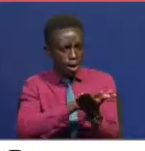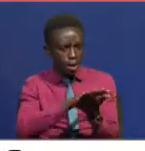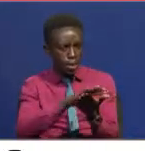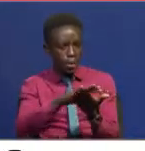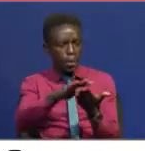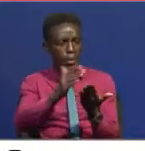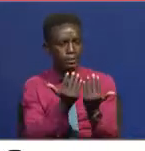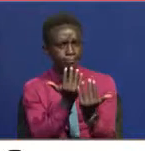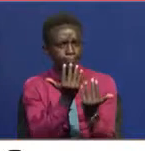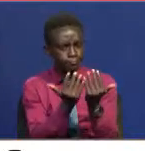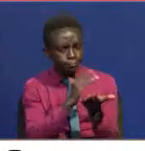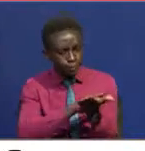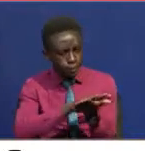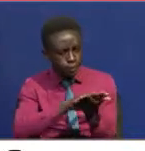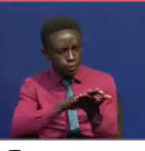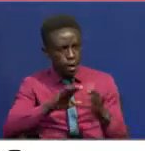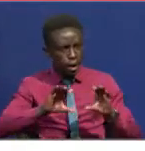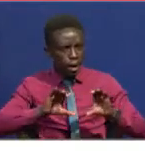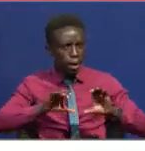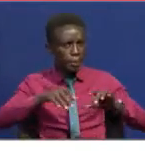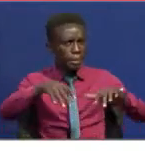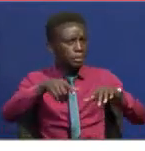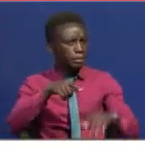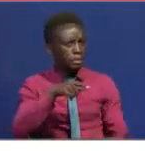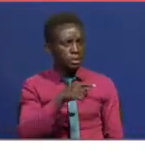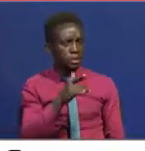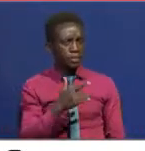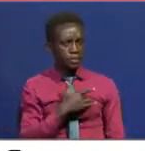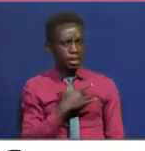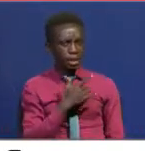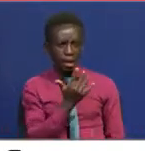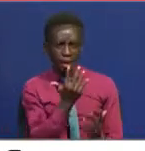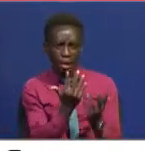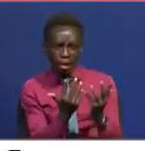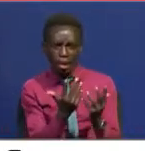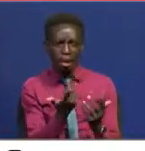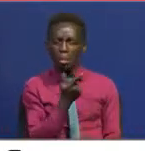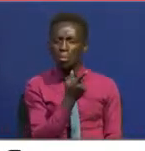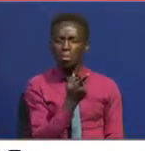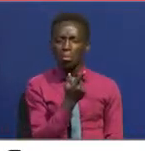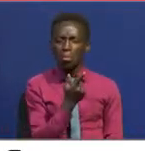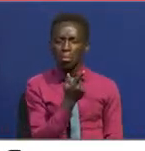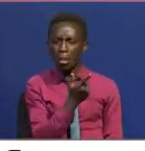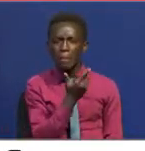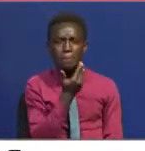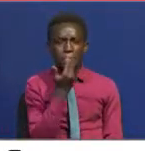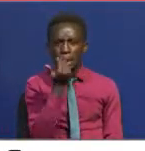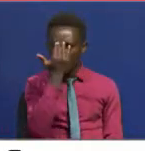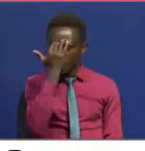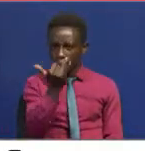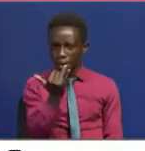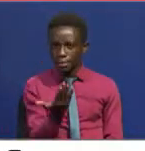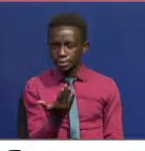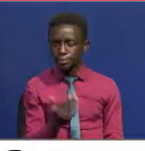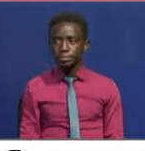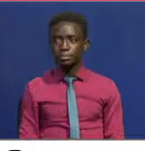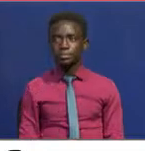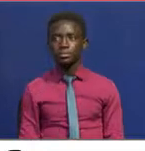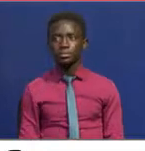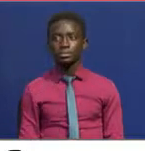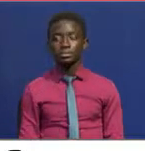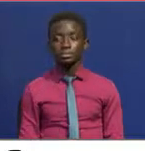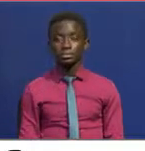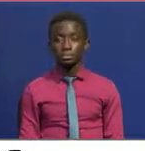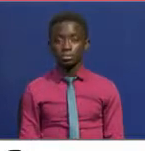You know, what's the advantage that it has over grass or dust pitches? Okay, so what I would say is the